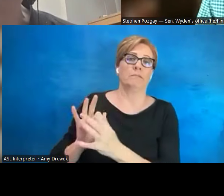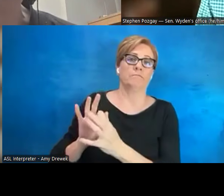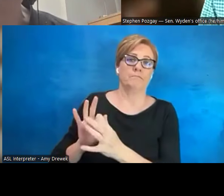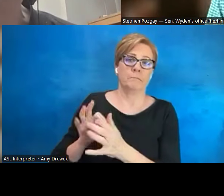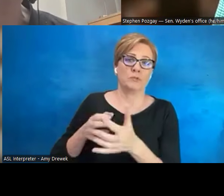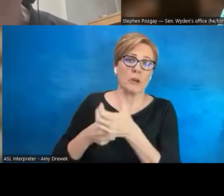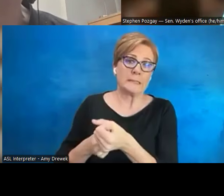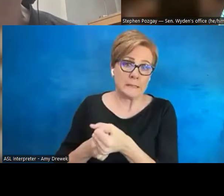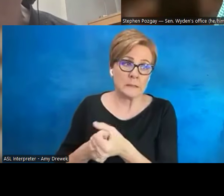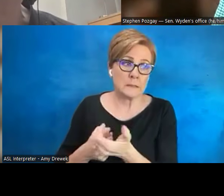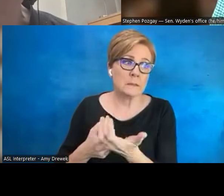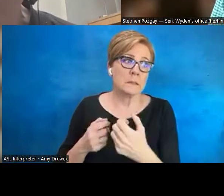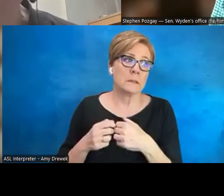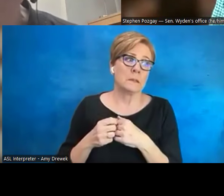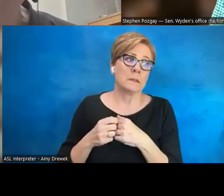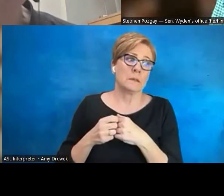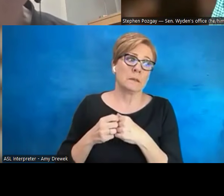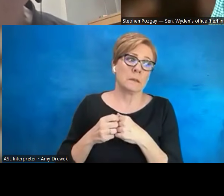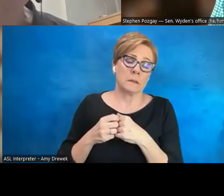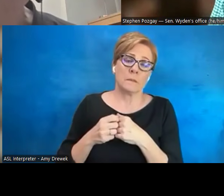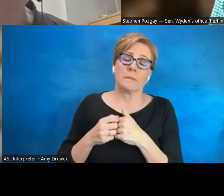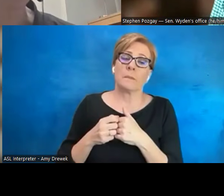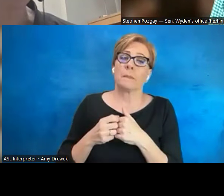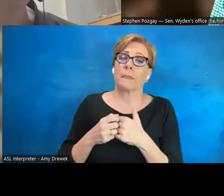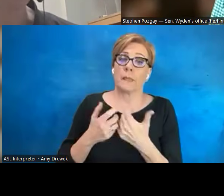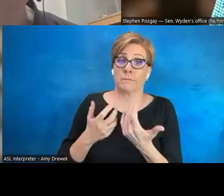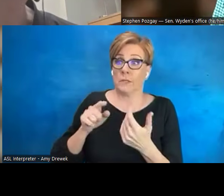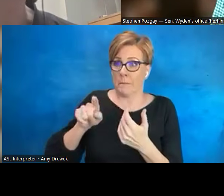can't know or confirm.